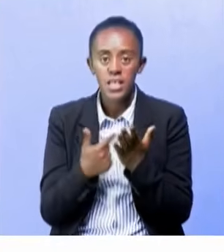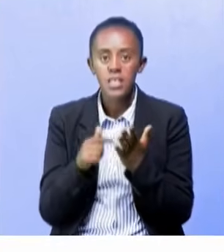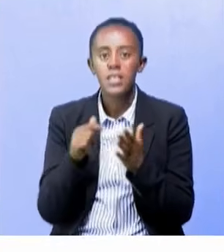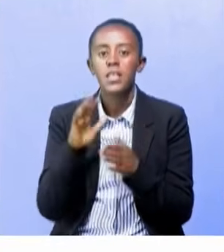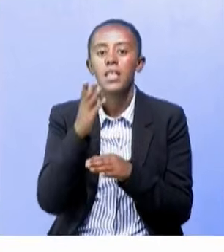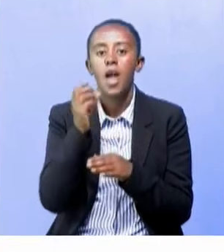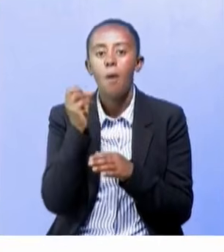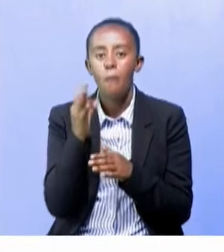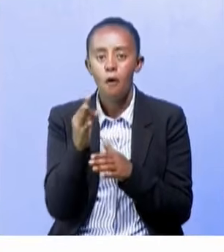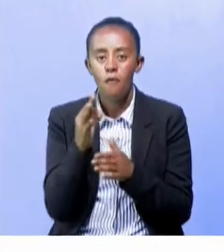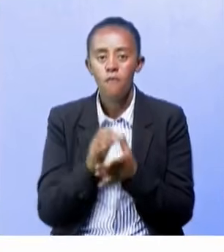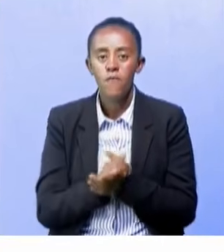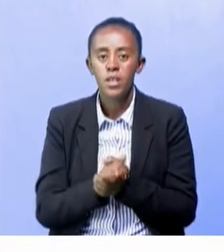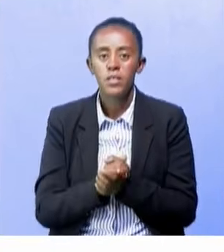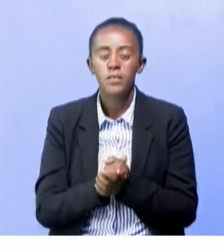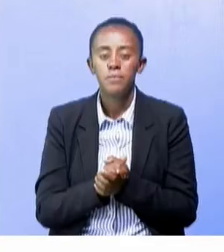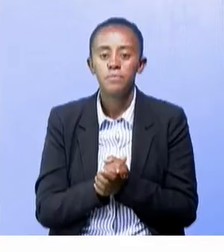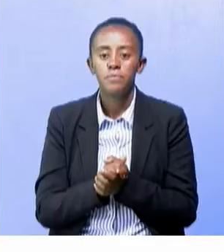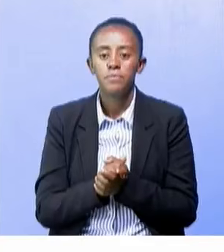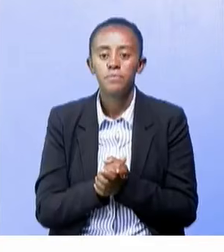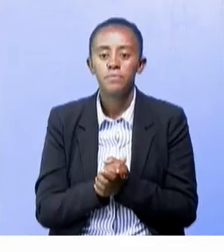type of